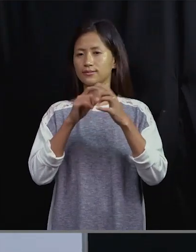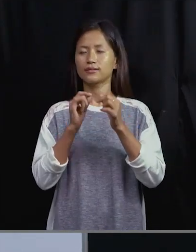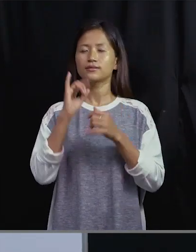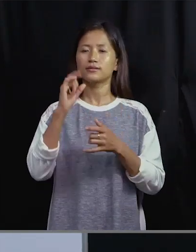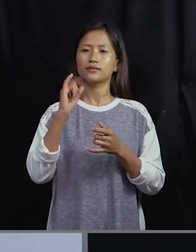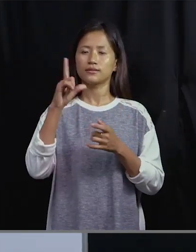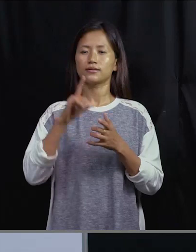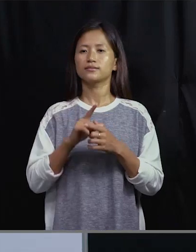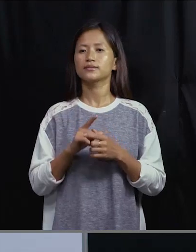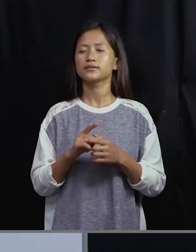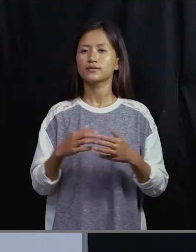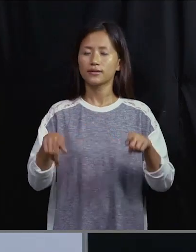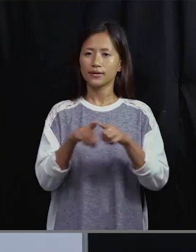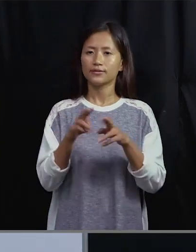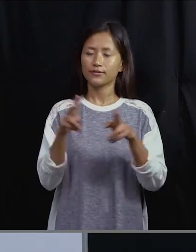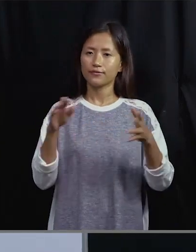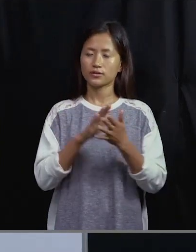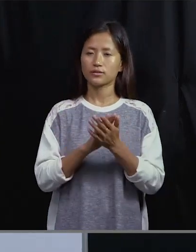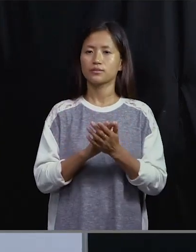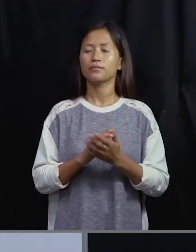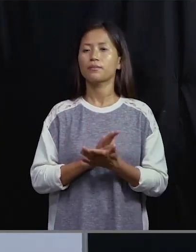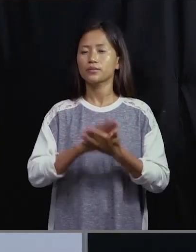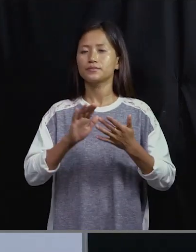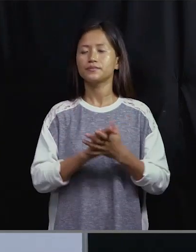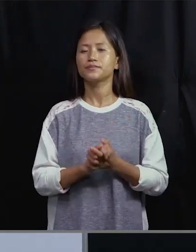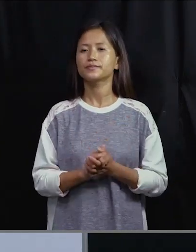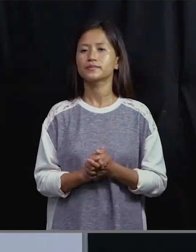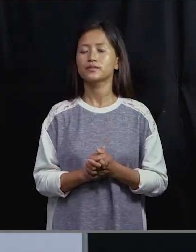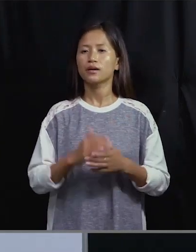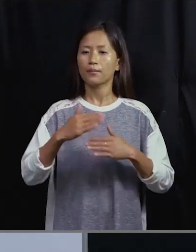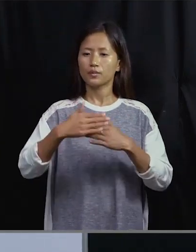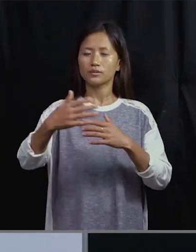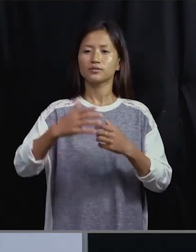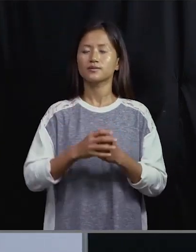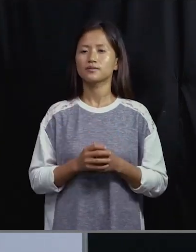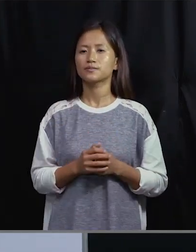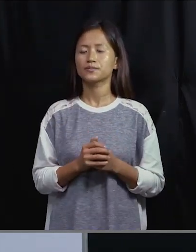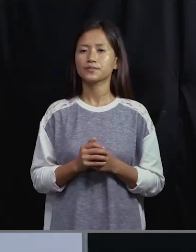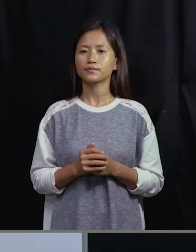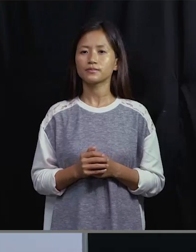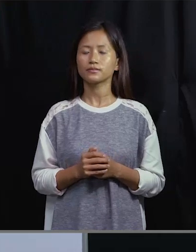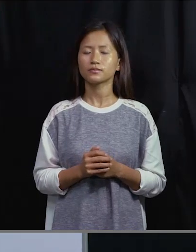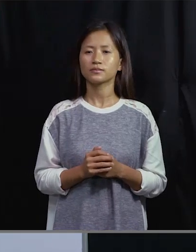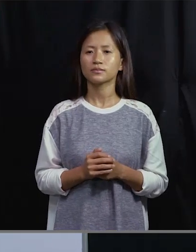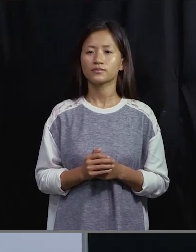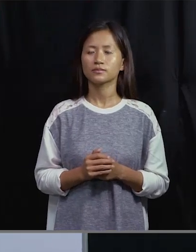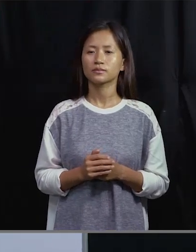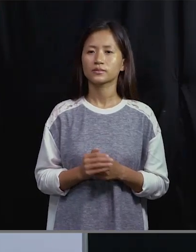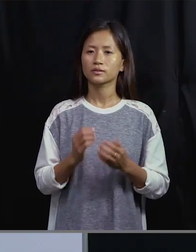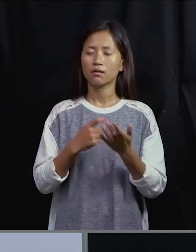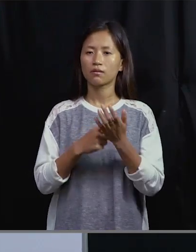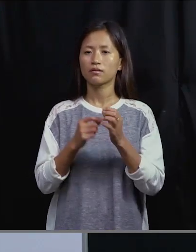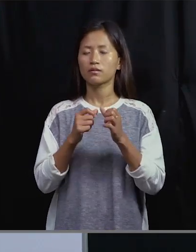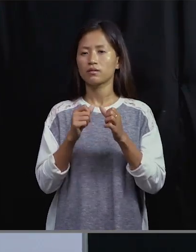produce different, finished product. That is analytical. Processing, by the word processing, we know that some raw